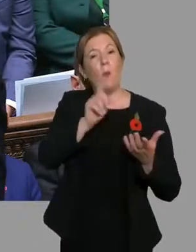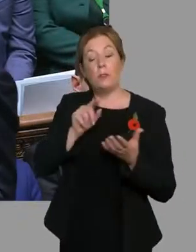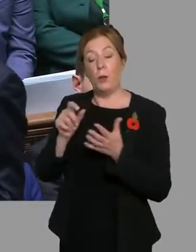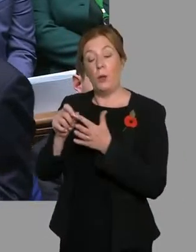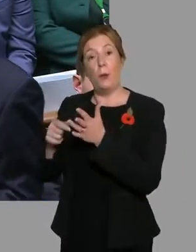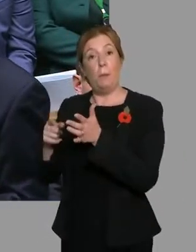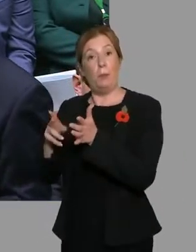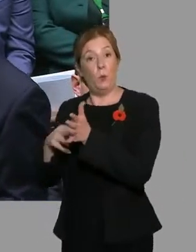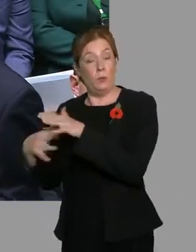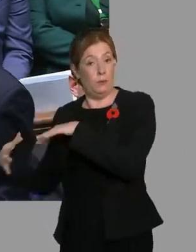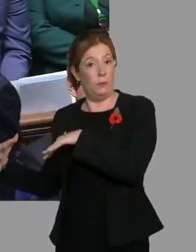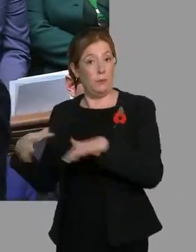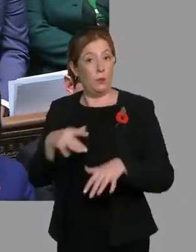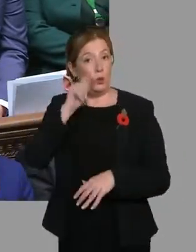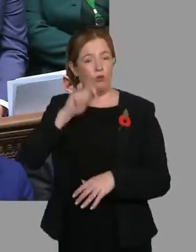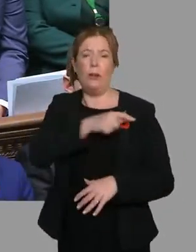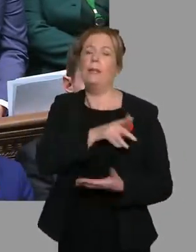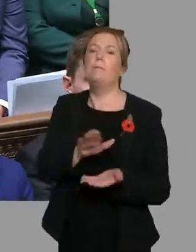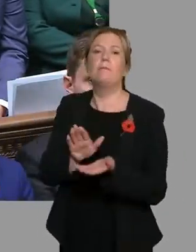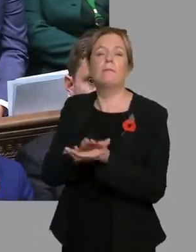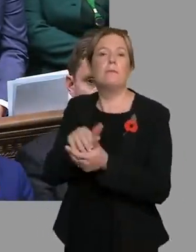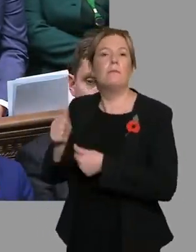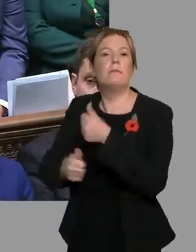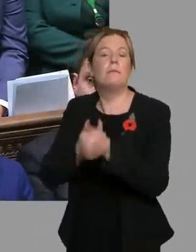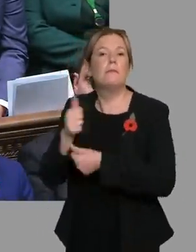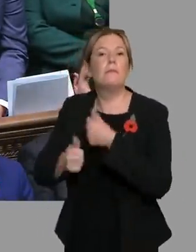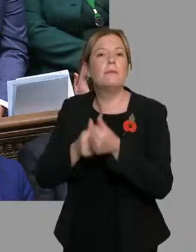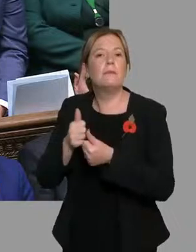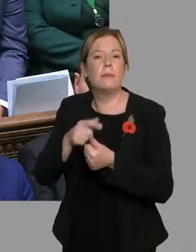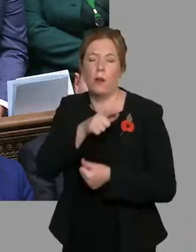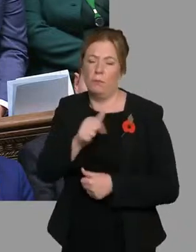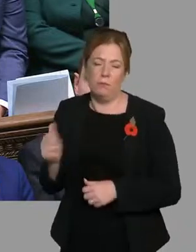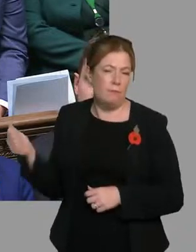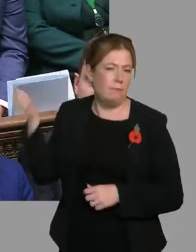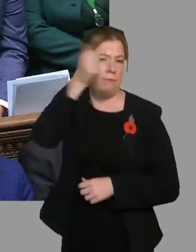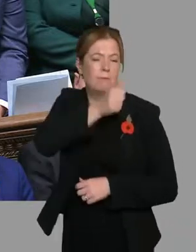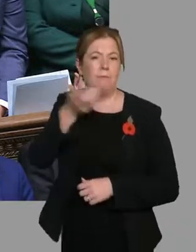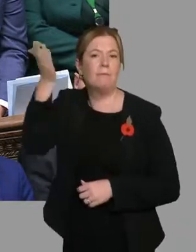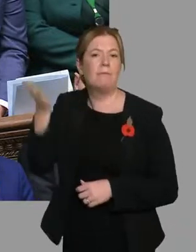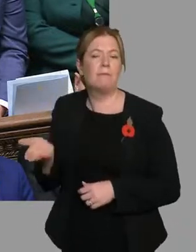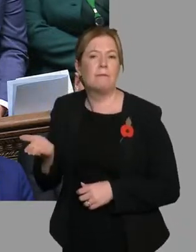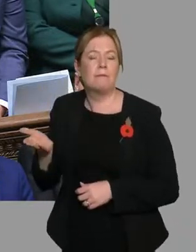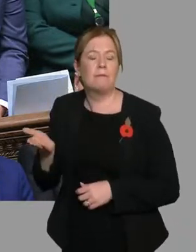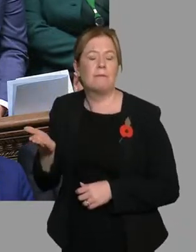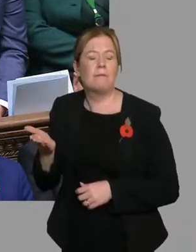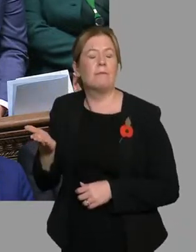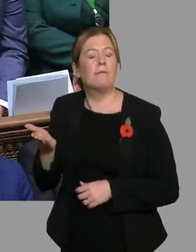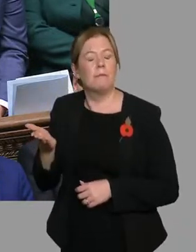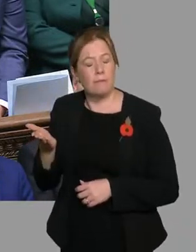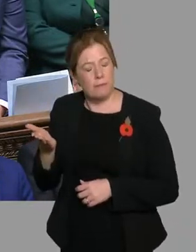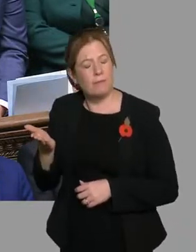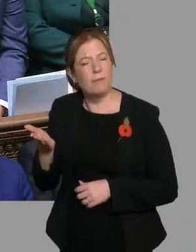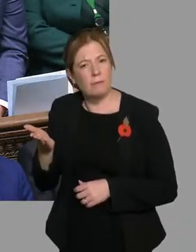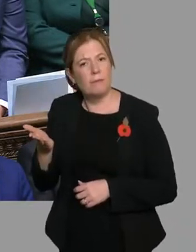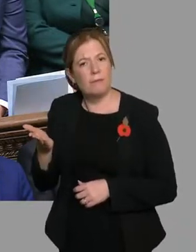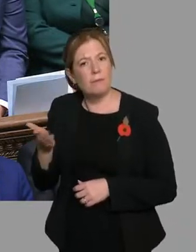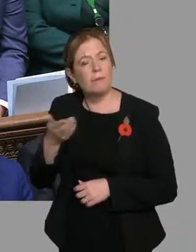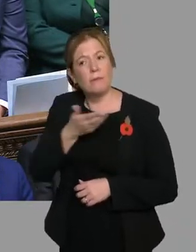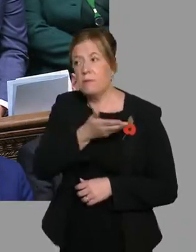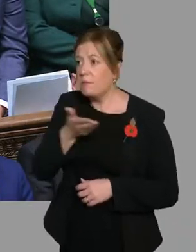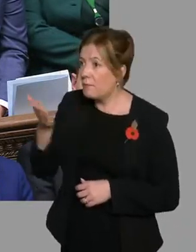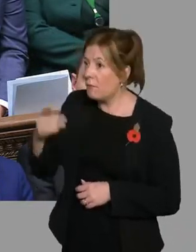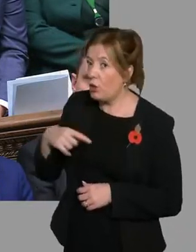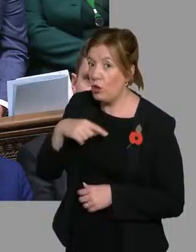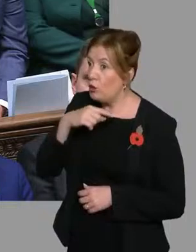it genius. He also said he would encourage Russia to do whatever the hell they want to